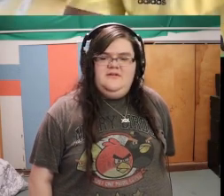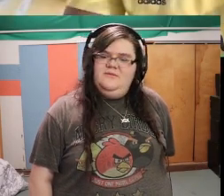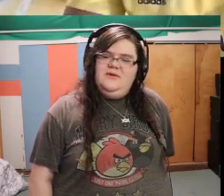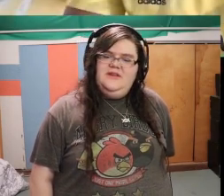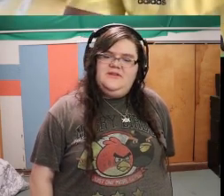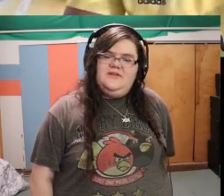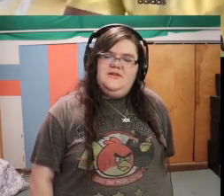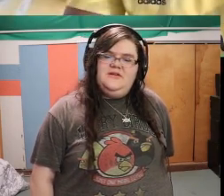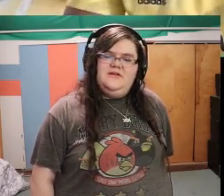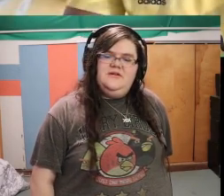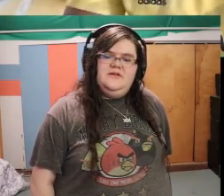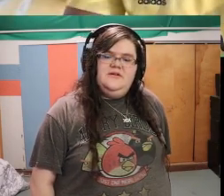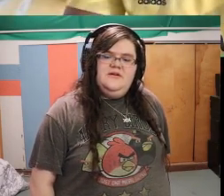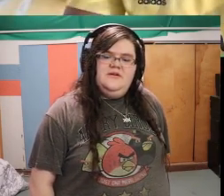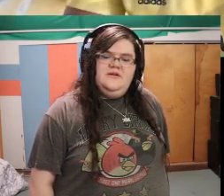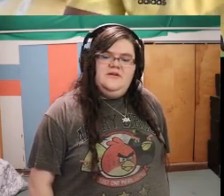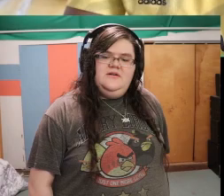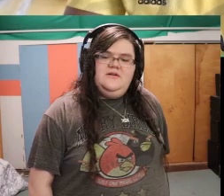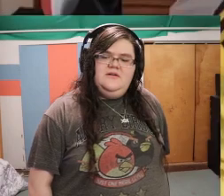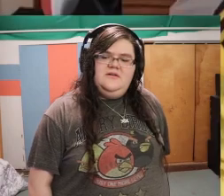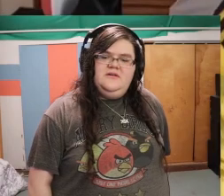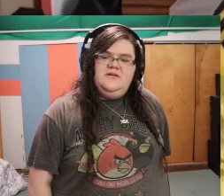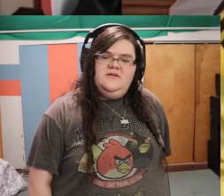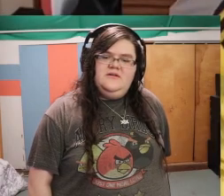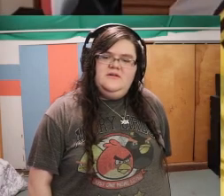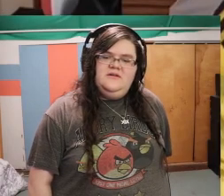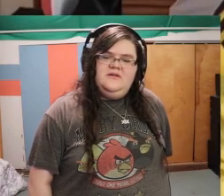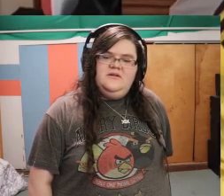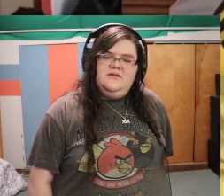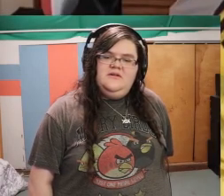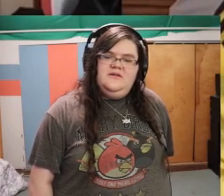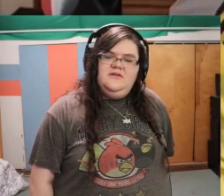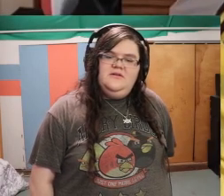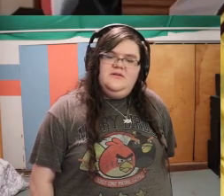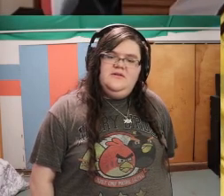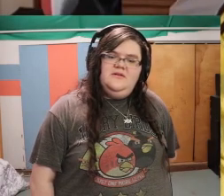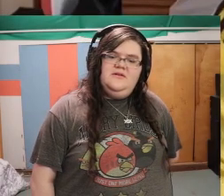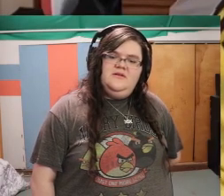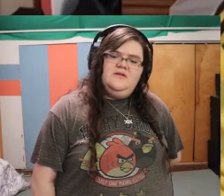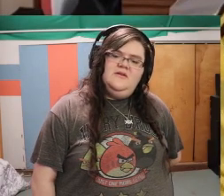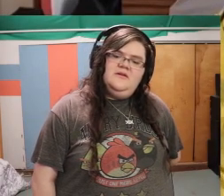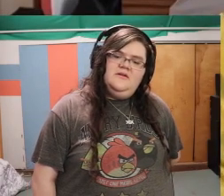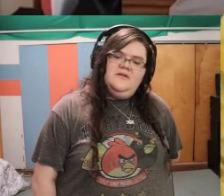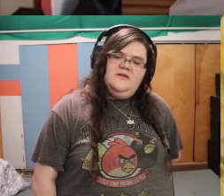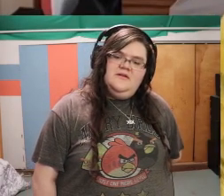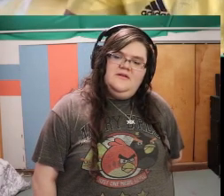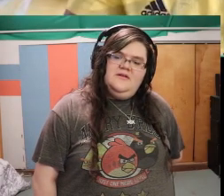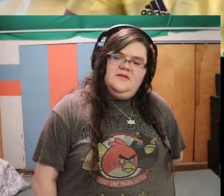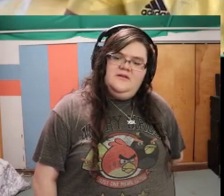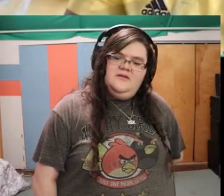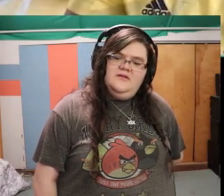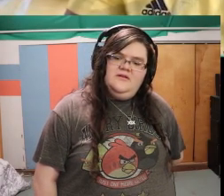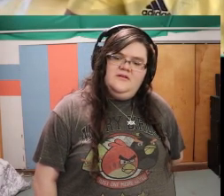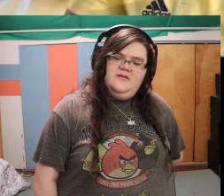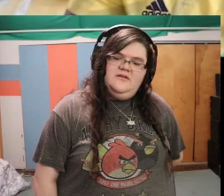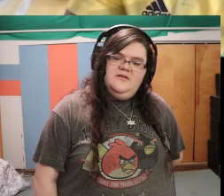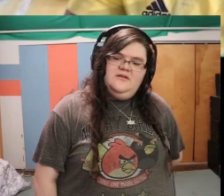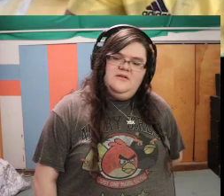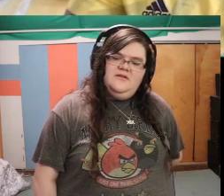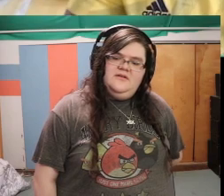good? I've got some Robinsons, you know, from Tesco. It's calm. Hey, yo, what are you trying to die? What is